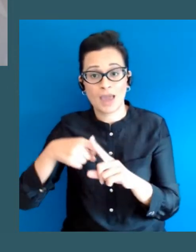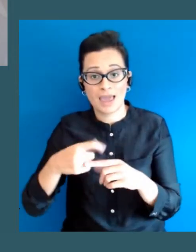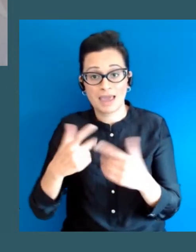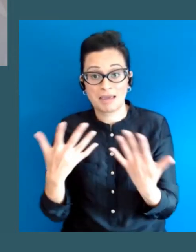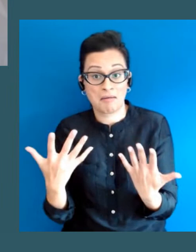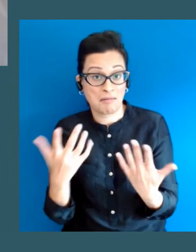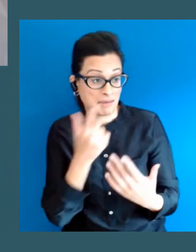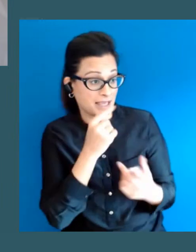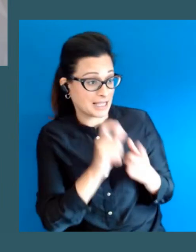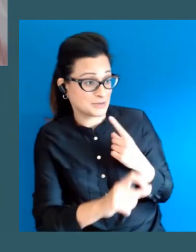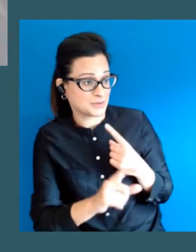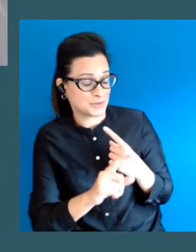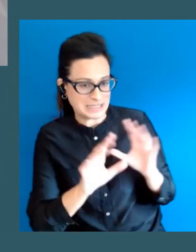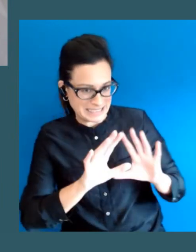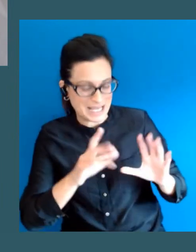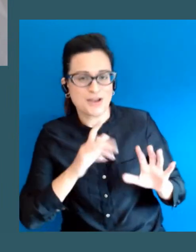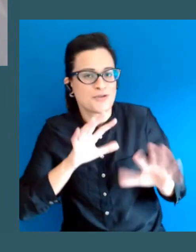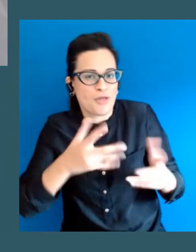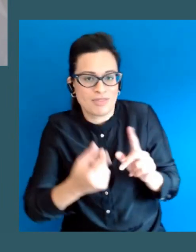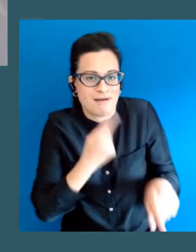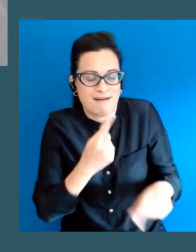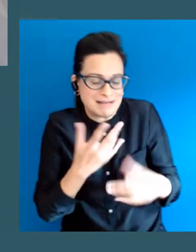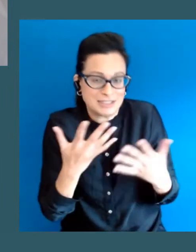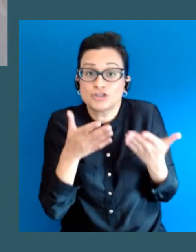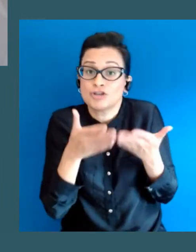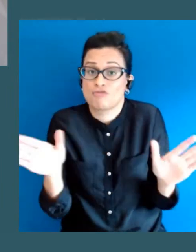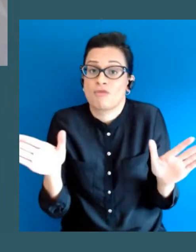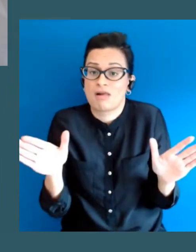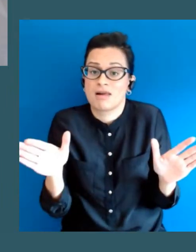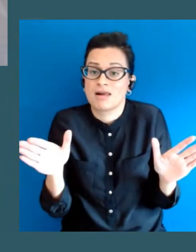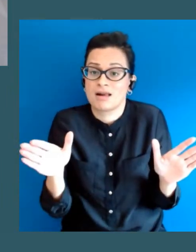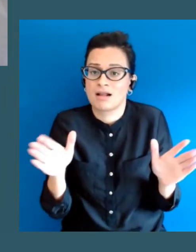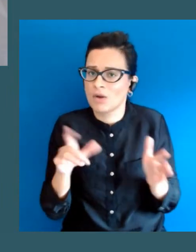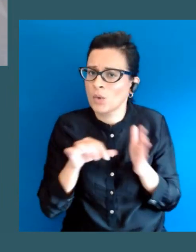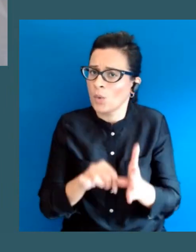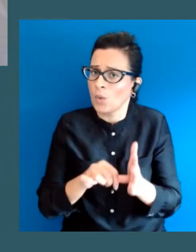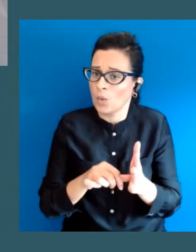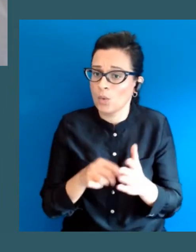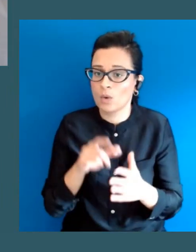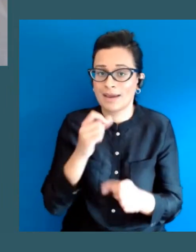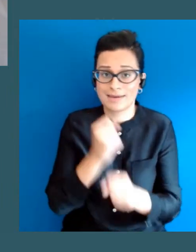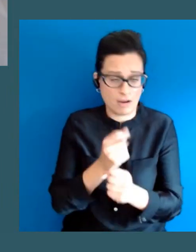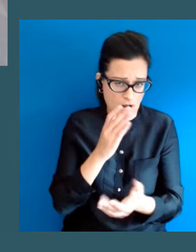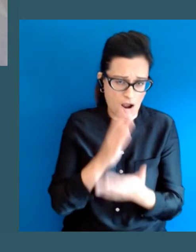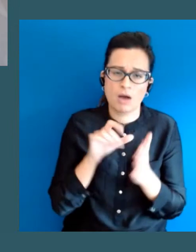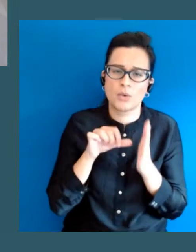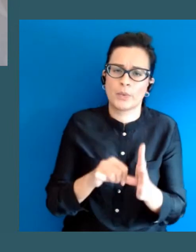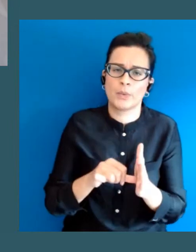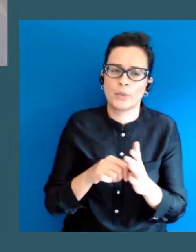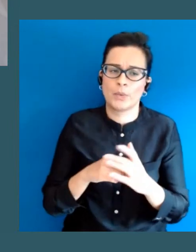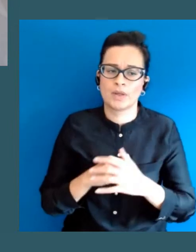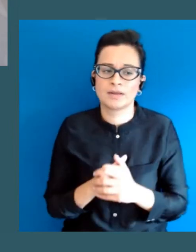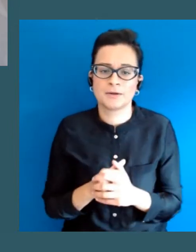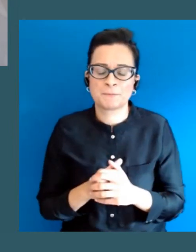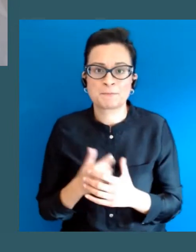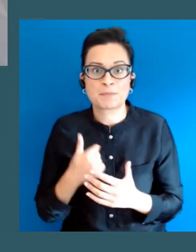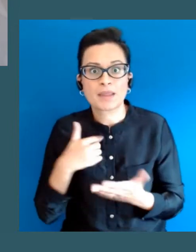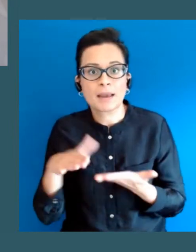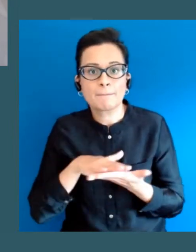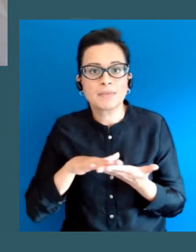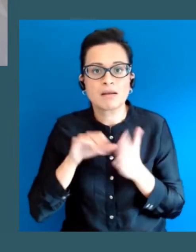answer, but just generally, like, it's very difficult, isn't it? It is really difficult. I mean, I think it's also hard. I